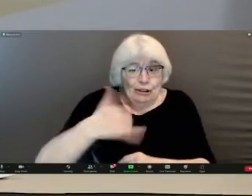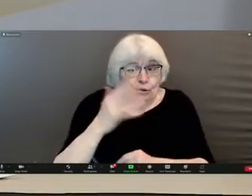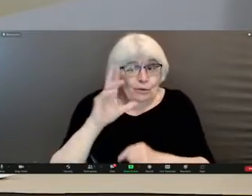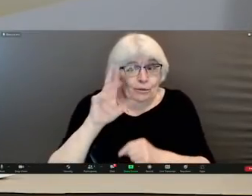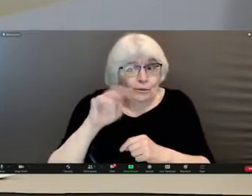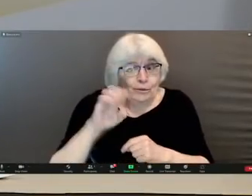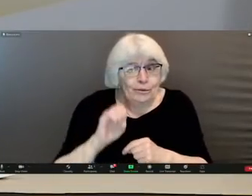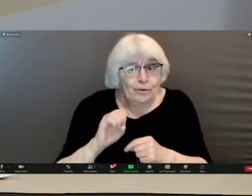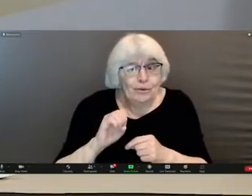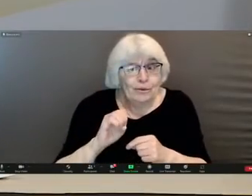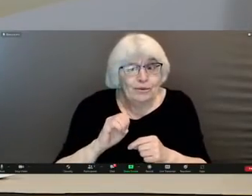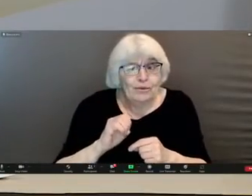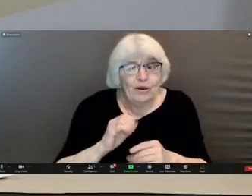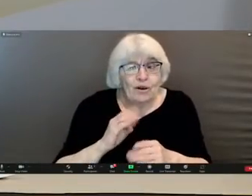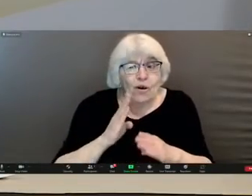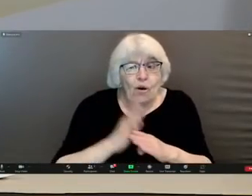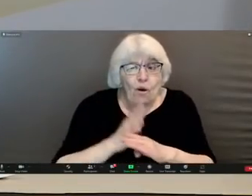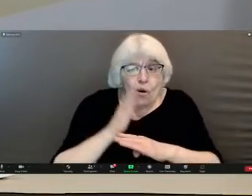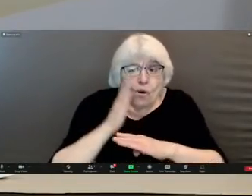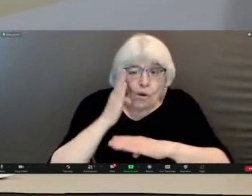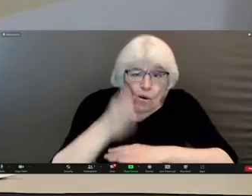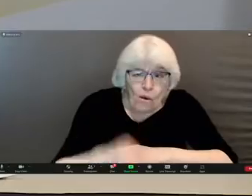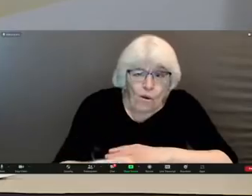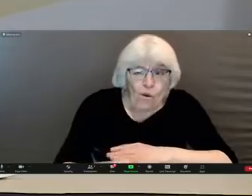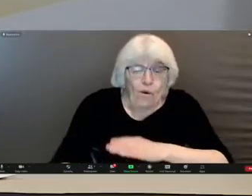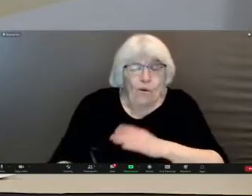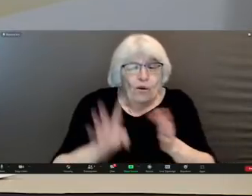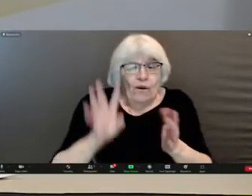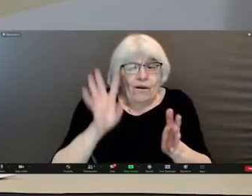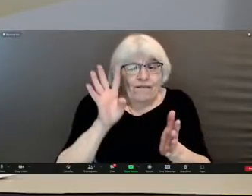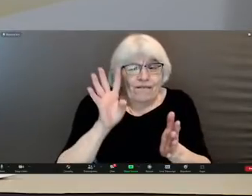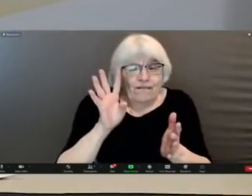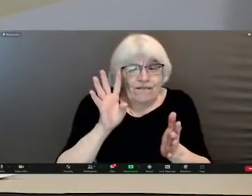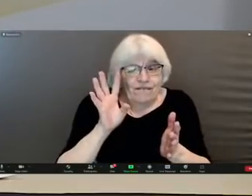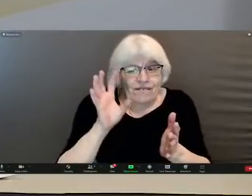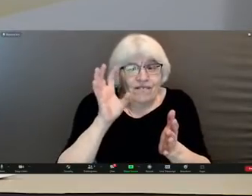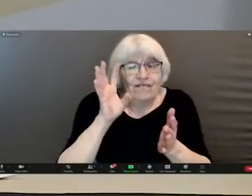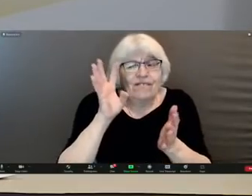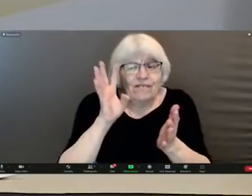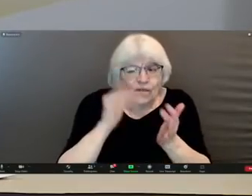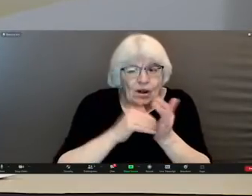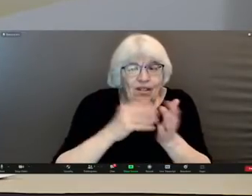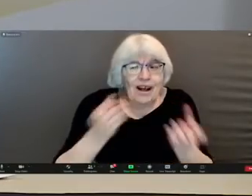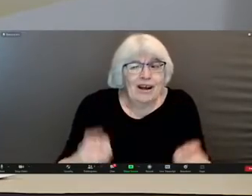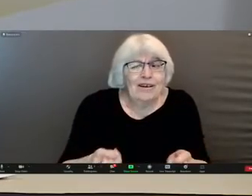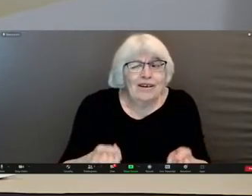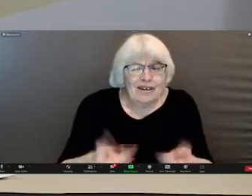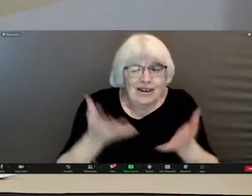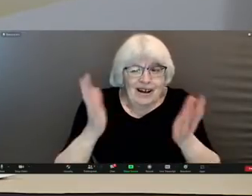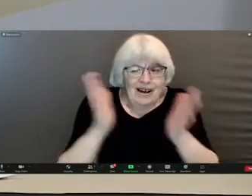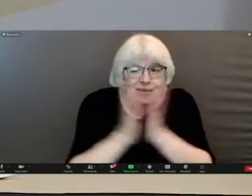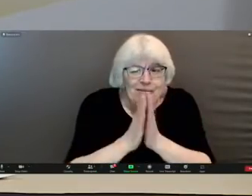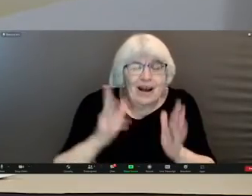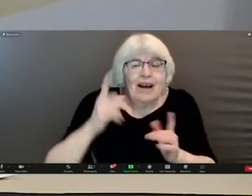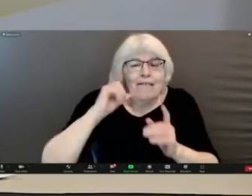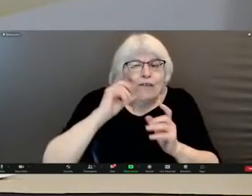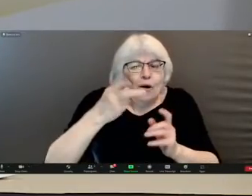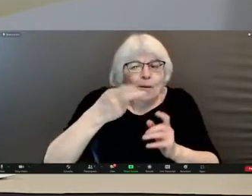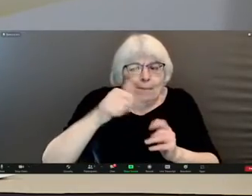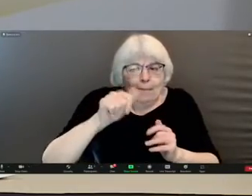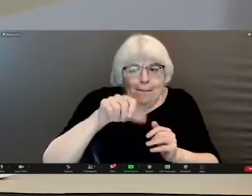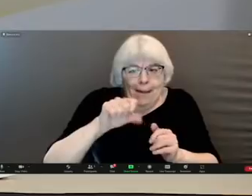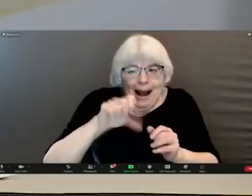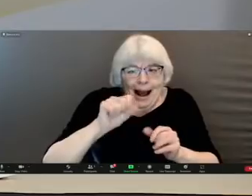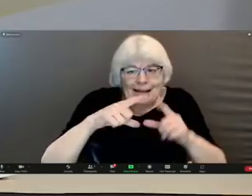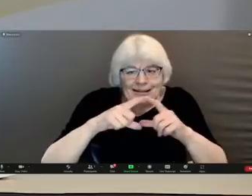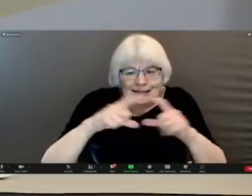welcomed over 472,000 visitors to PEI. Individuals entering the province are screened when they enter